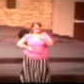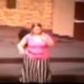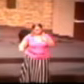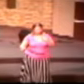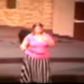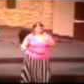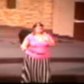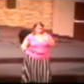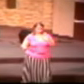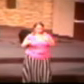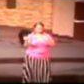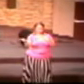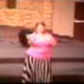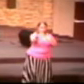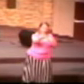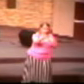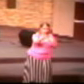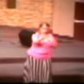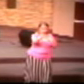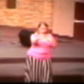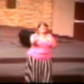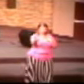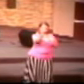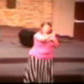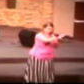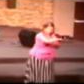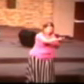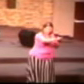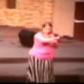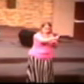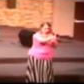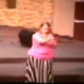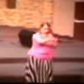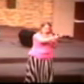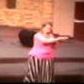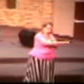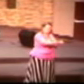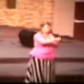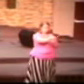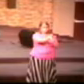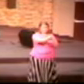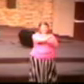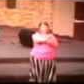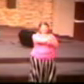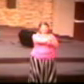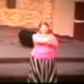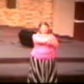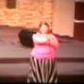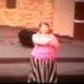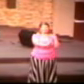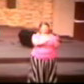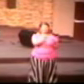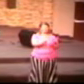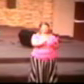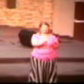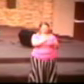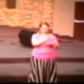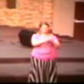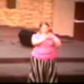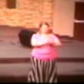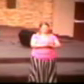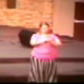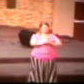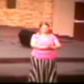And then another person took over. And then another person took over. 26 people kept this